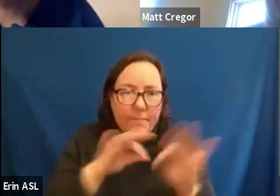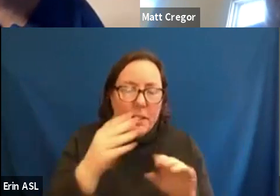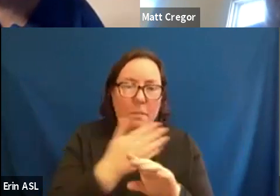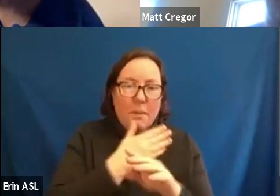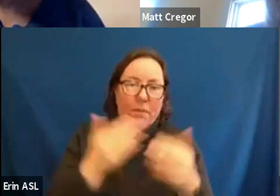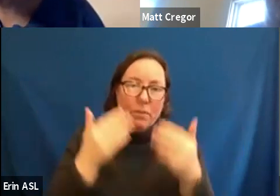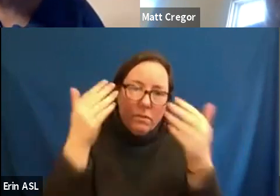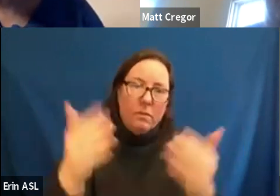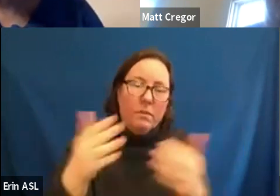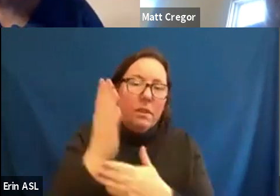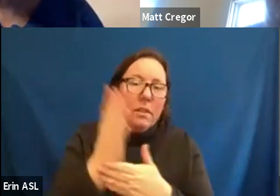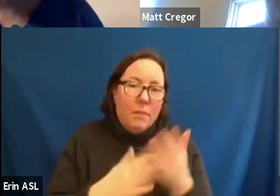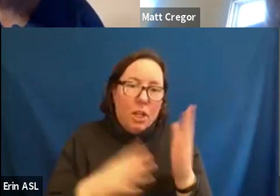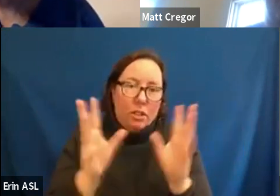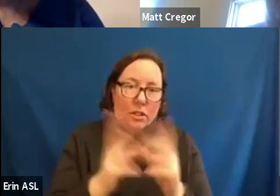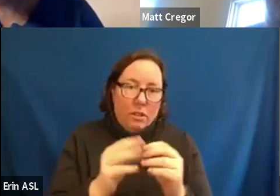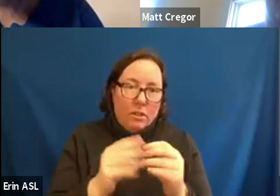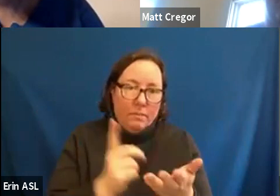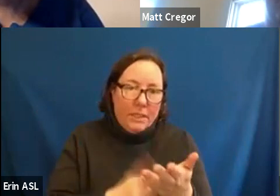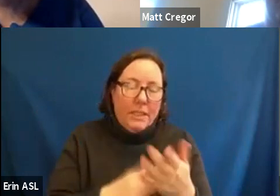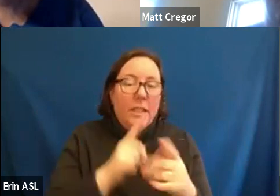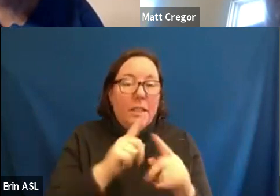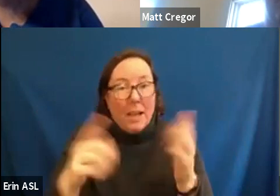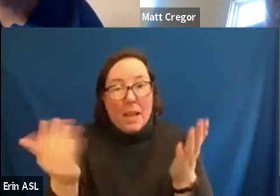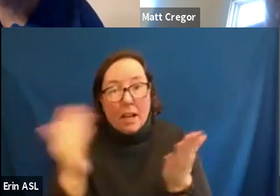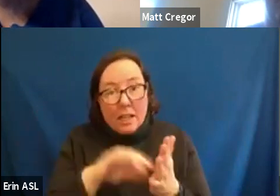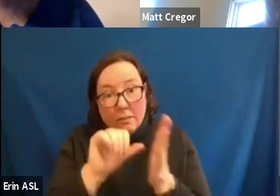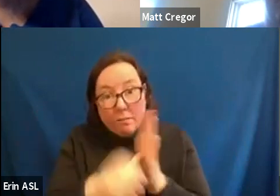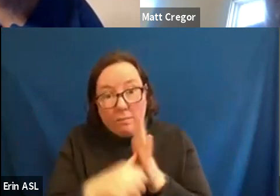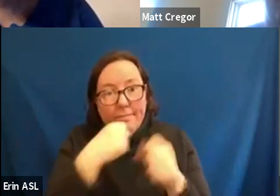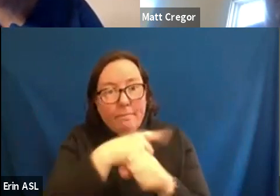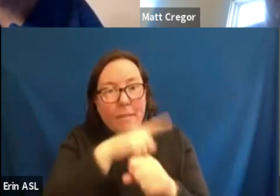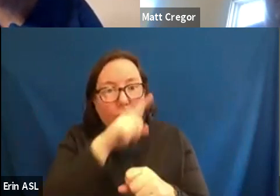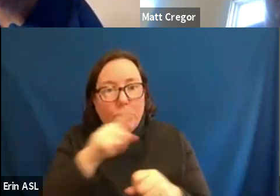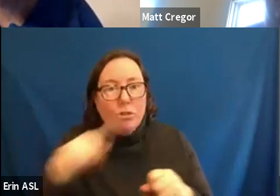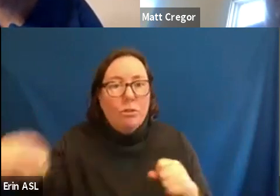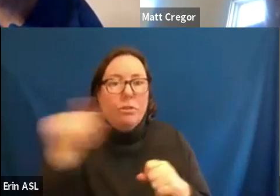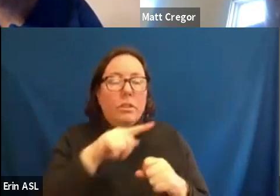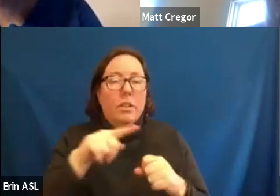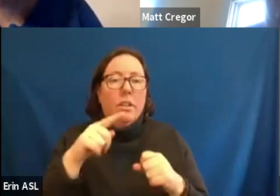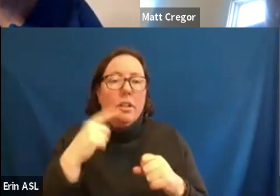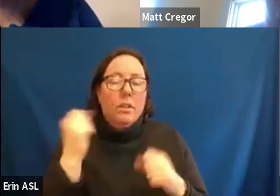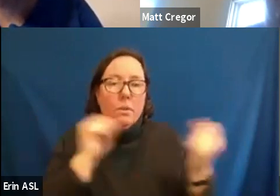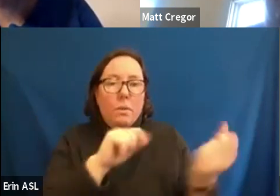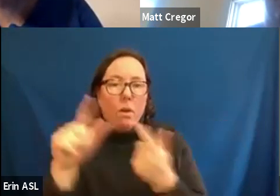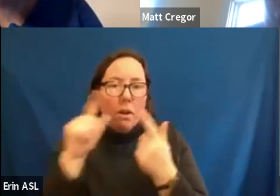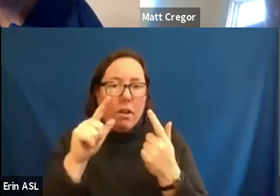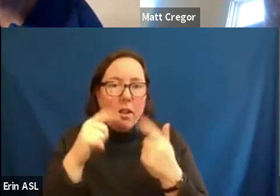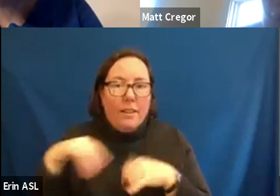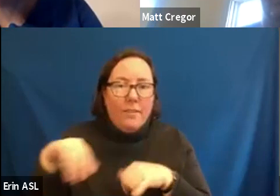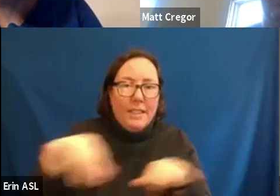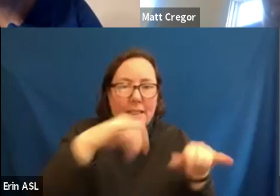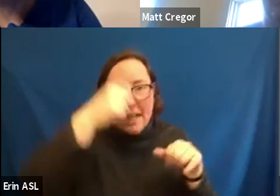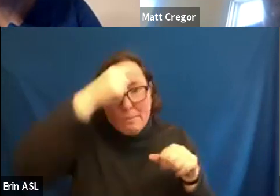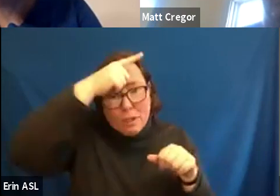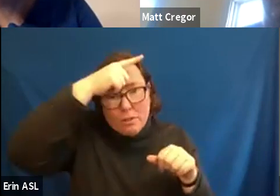to the next session. But again, wanting to make sure that that we all have the same